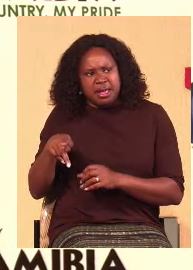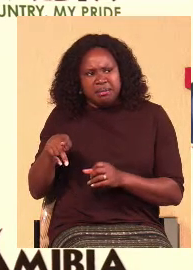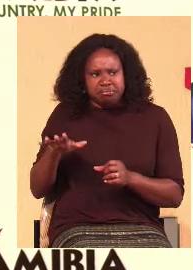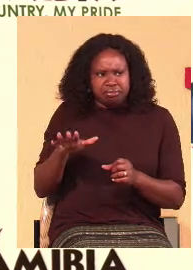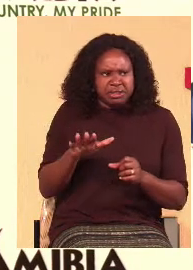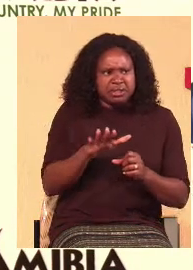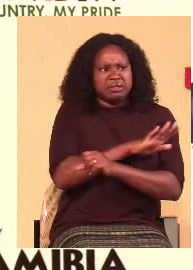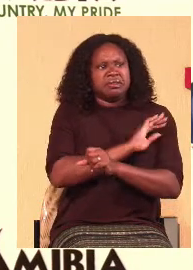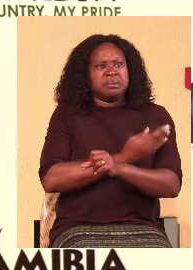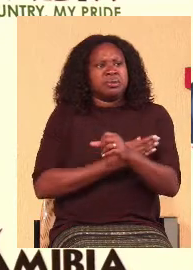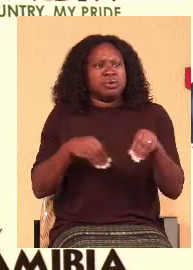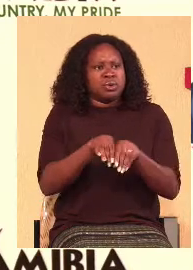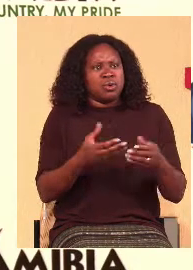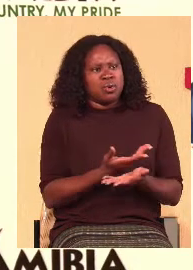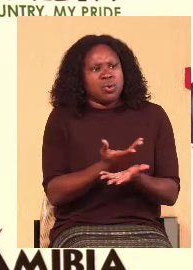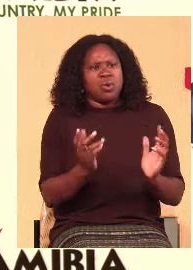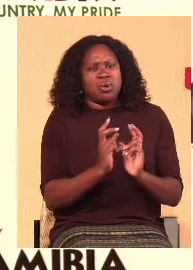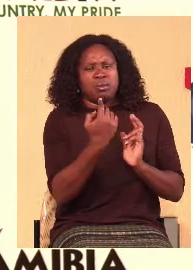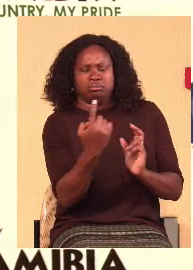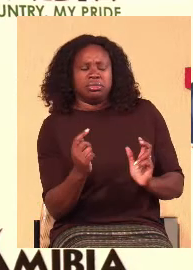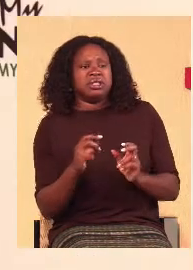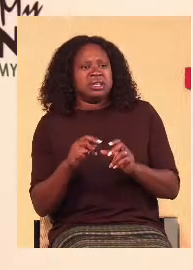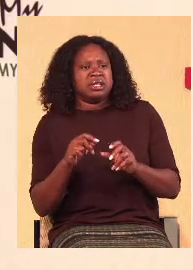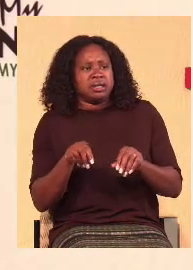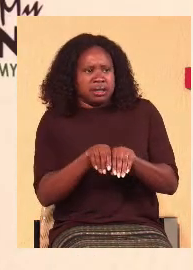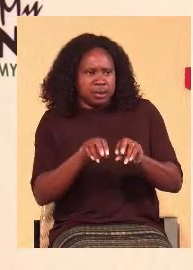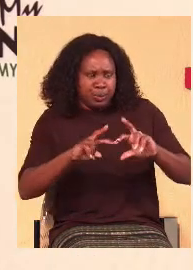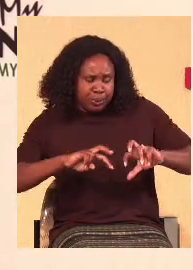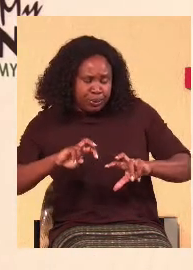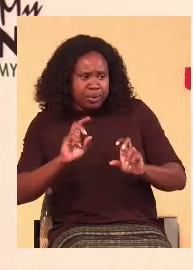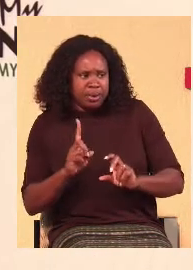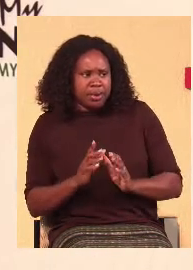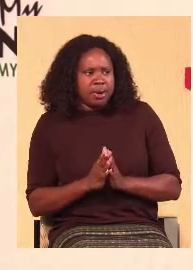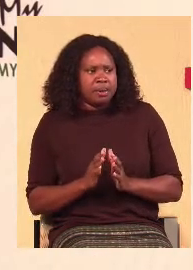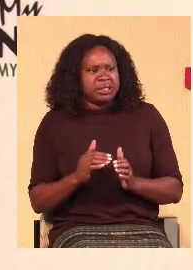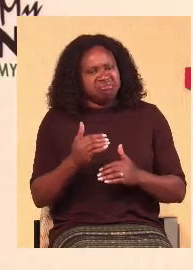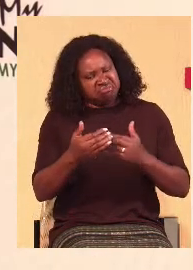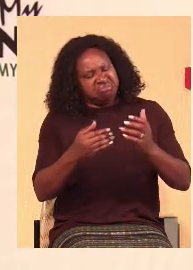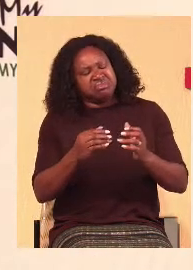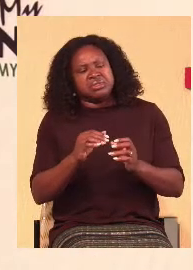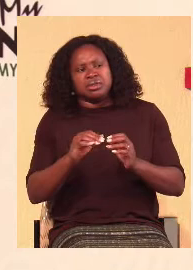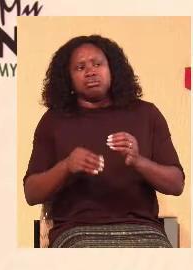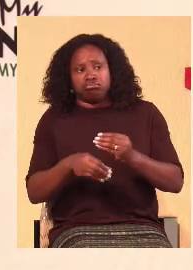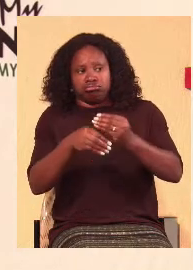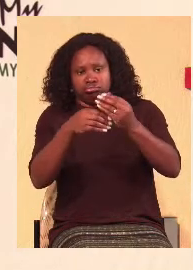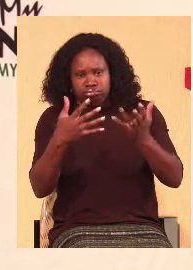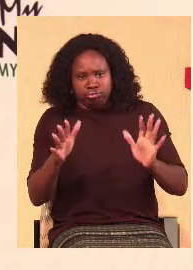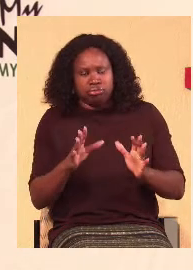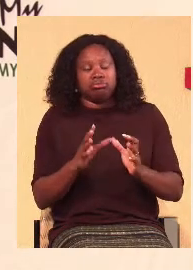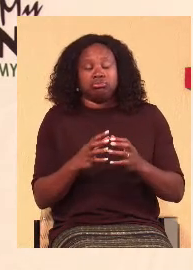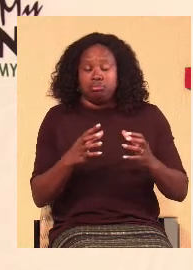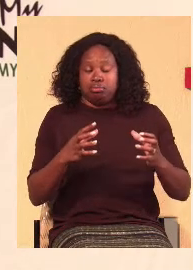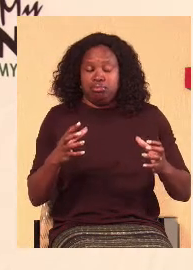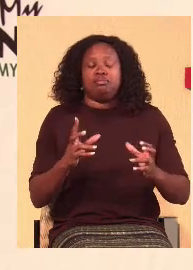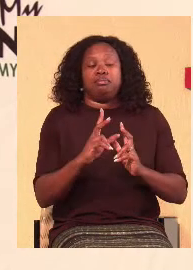almost everybody who need to be tested. But gradually we build up that capacity. Now currently we are